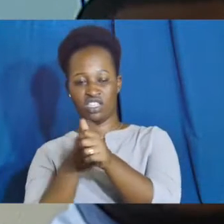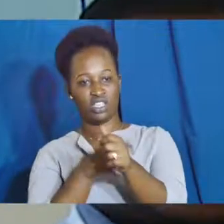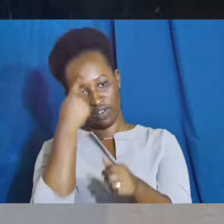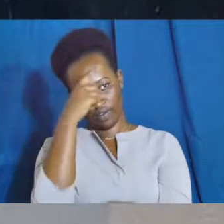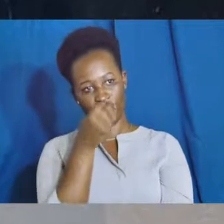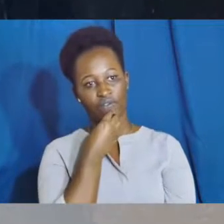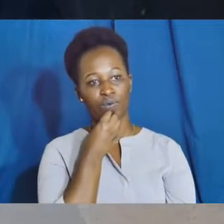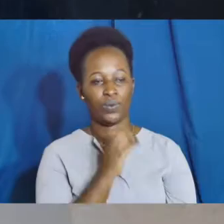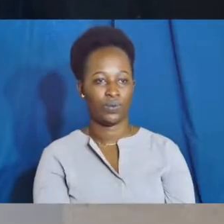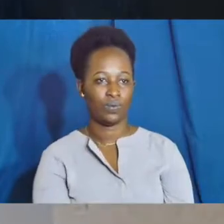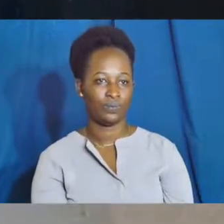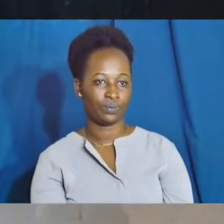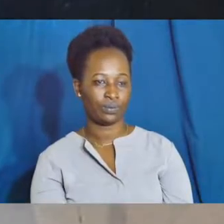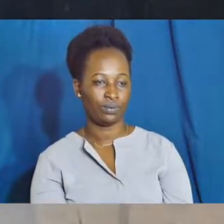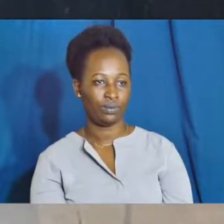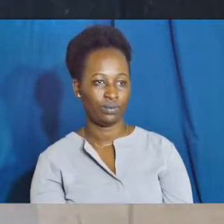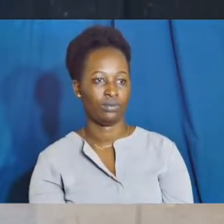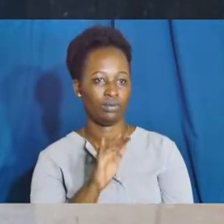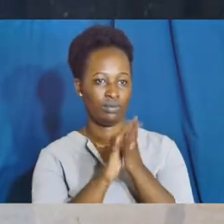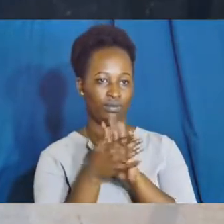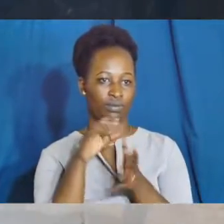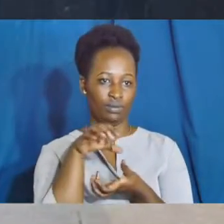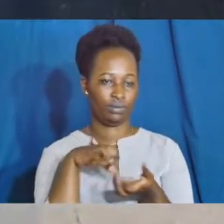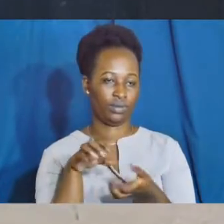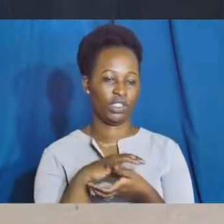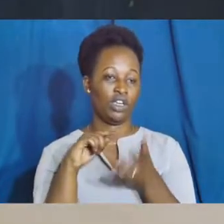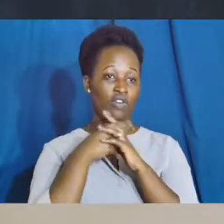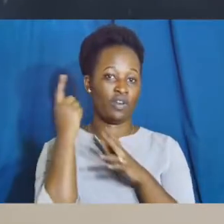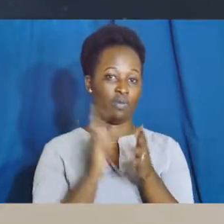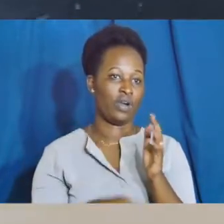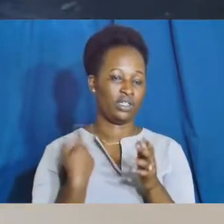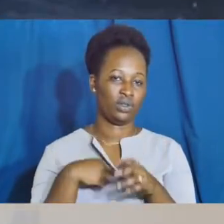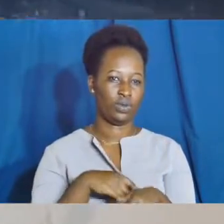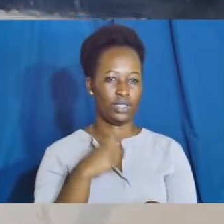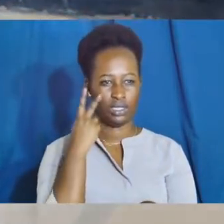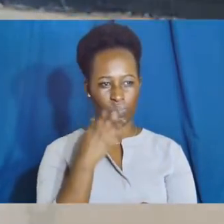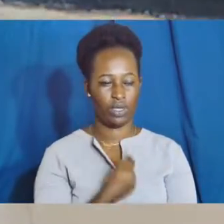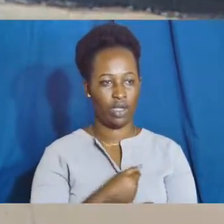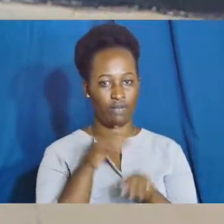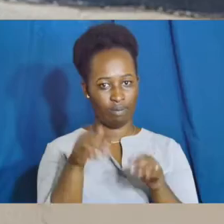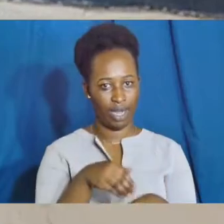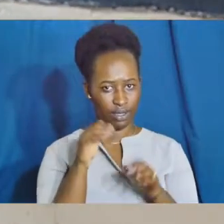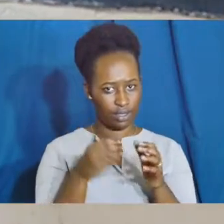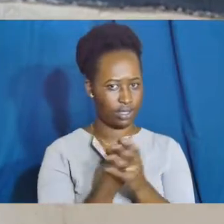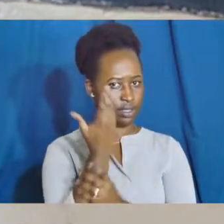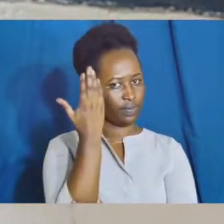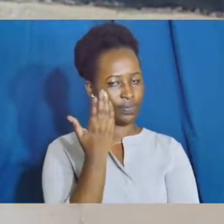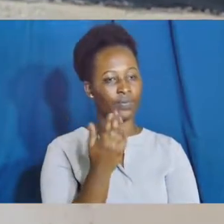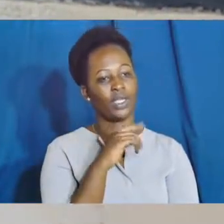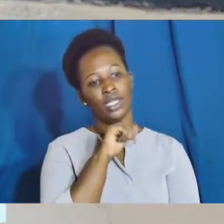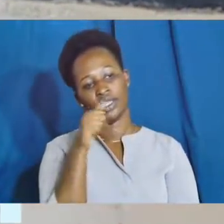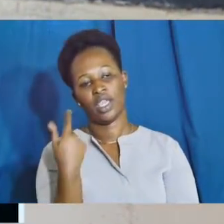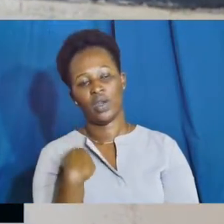food. It becomes complex. From what we see, we have plants, then we